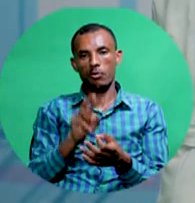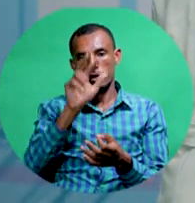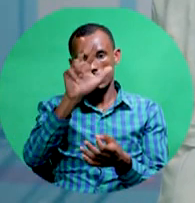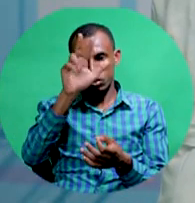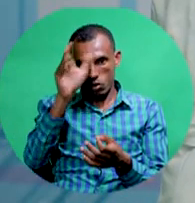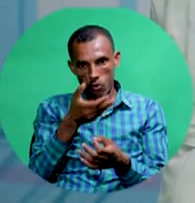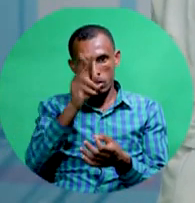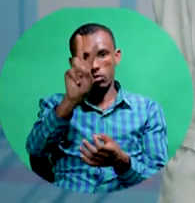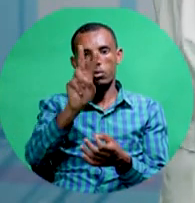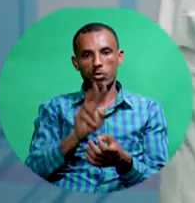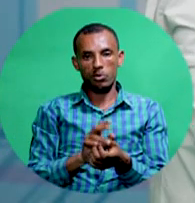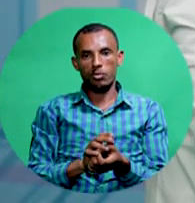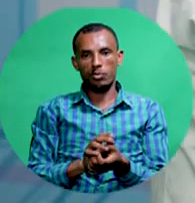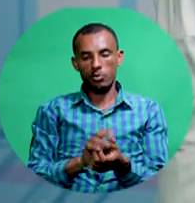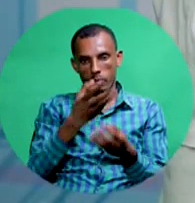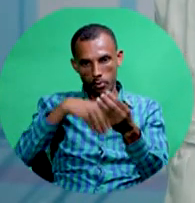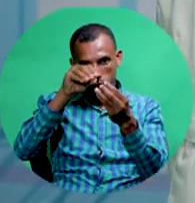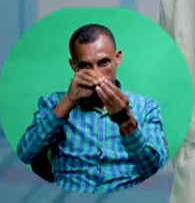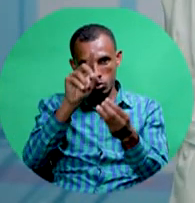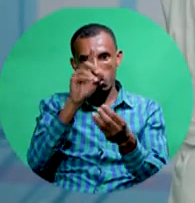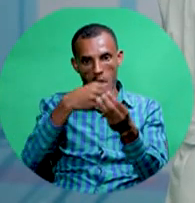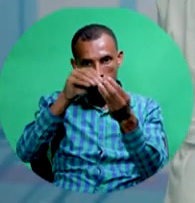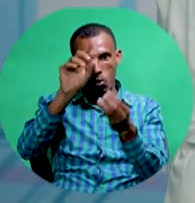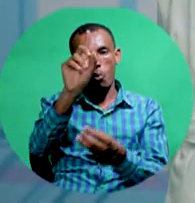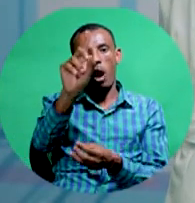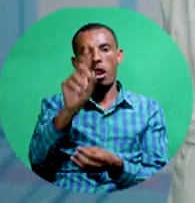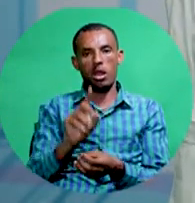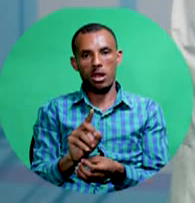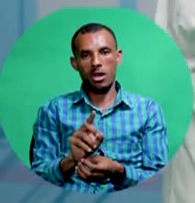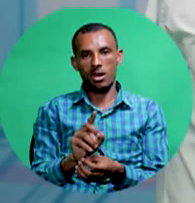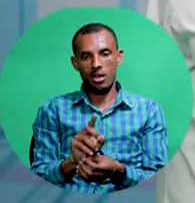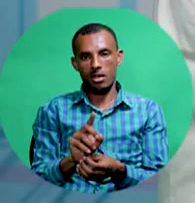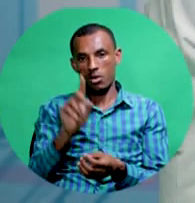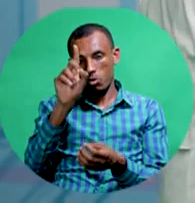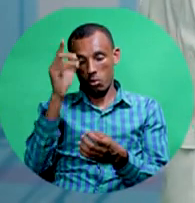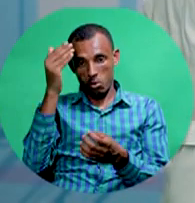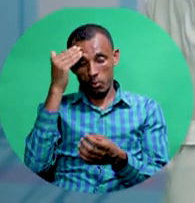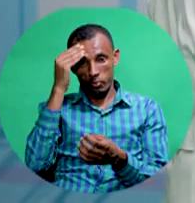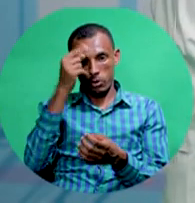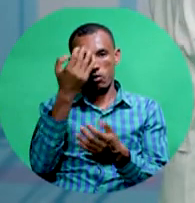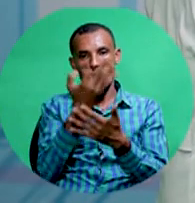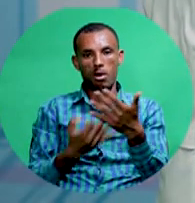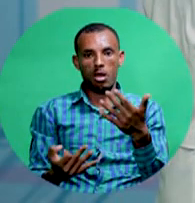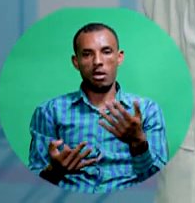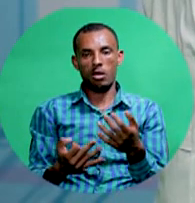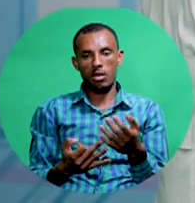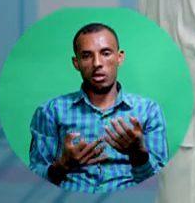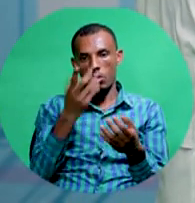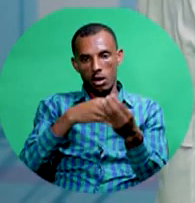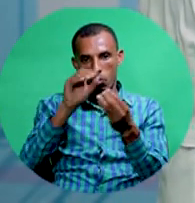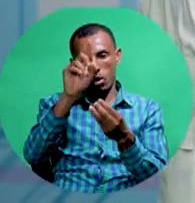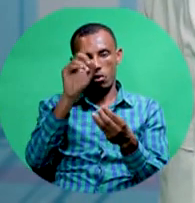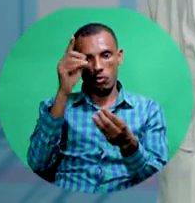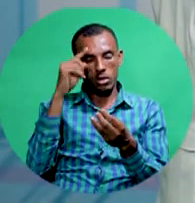3 over 2 plus you add 1 in the previous I think you remember the formula simply you add 1 on the power and you